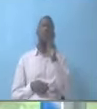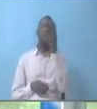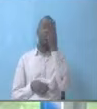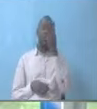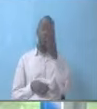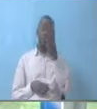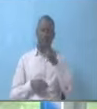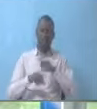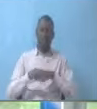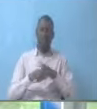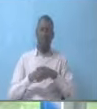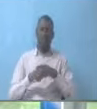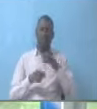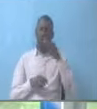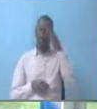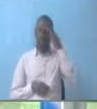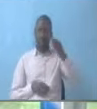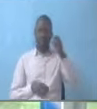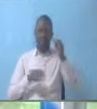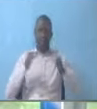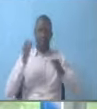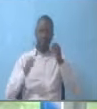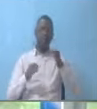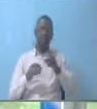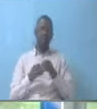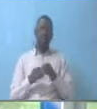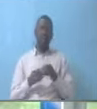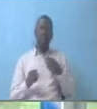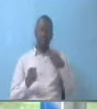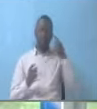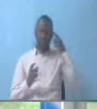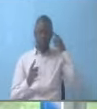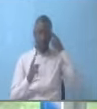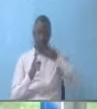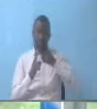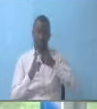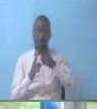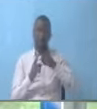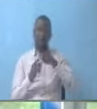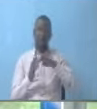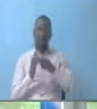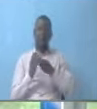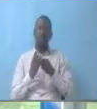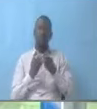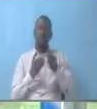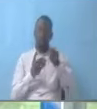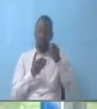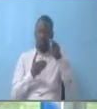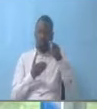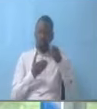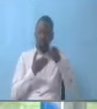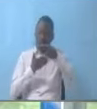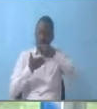Attorney General was aimed mainly to draw from experiences of